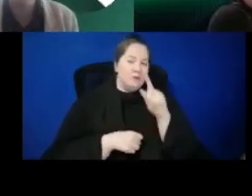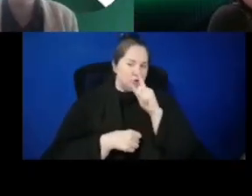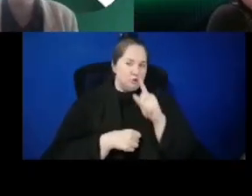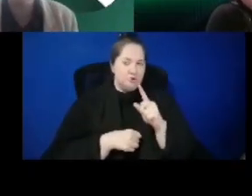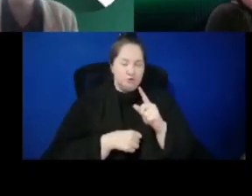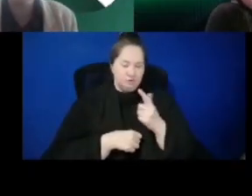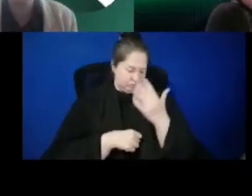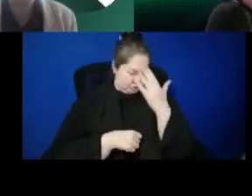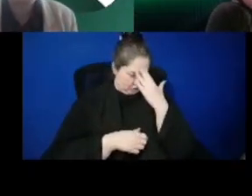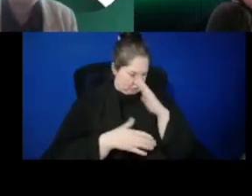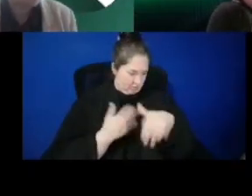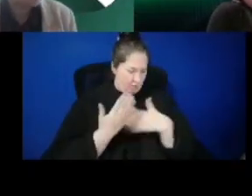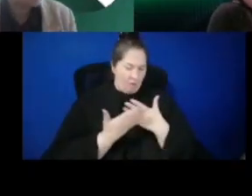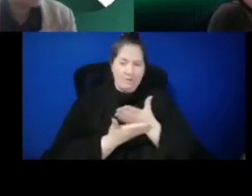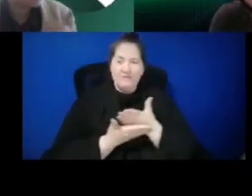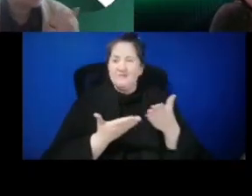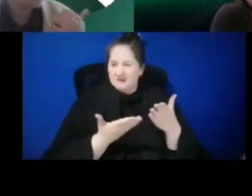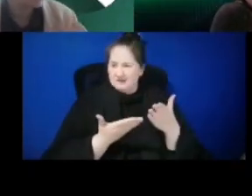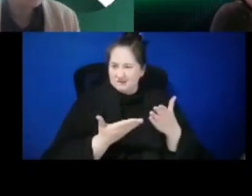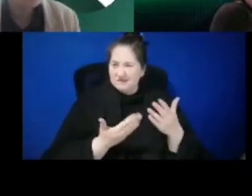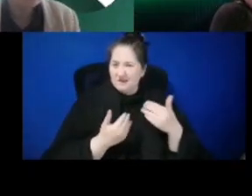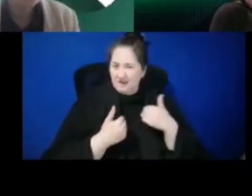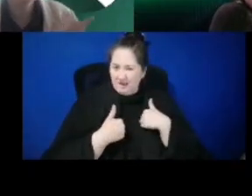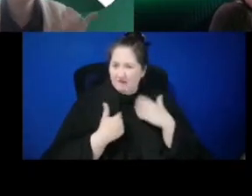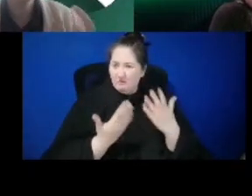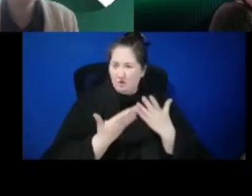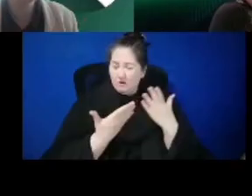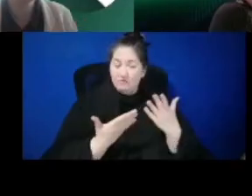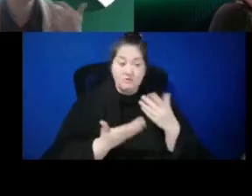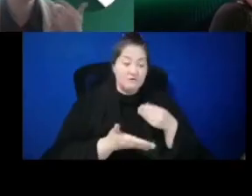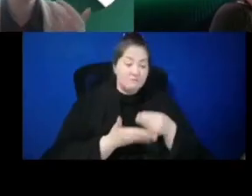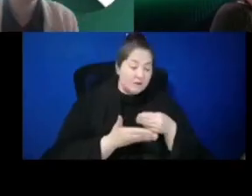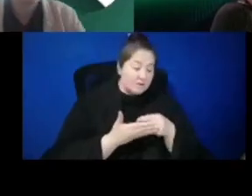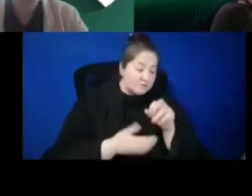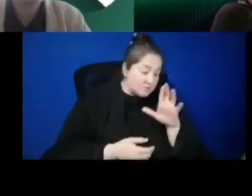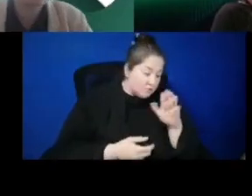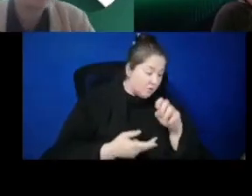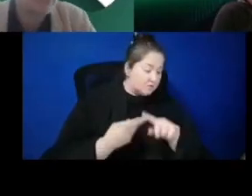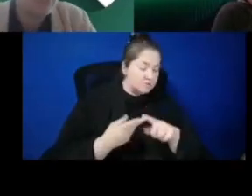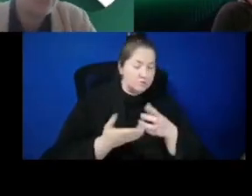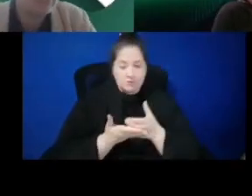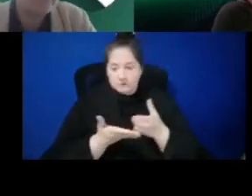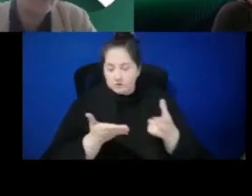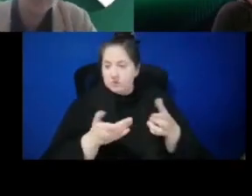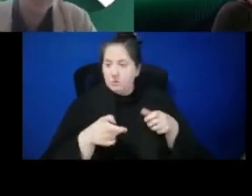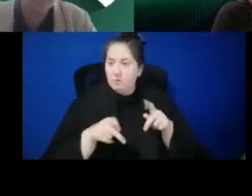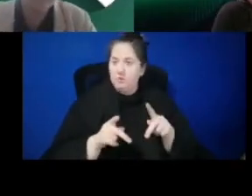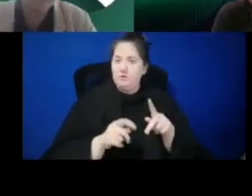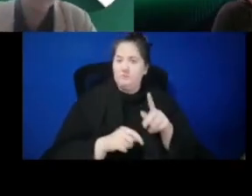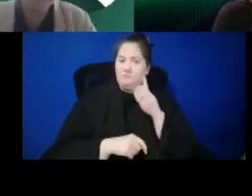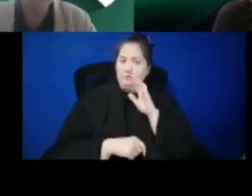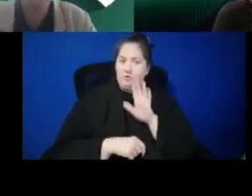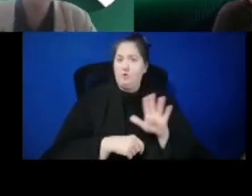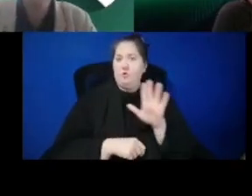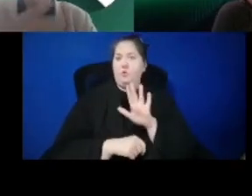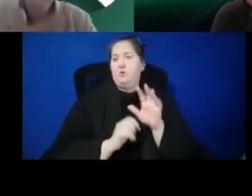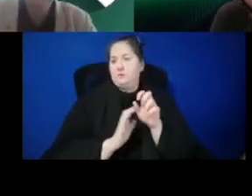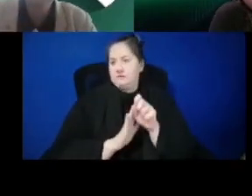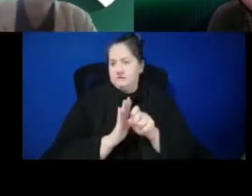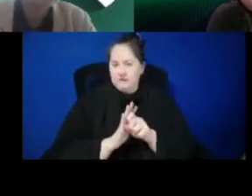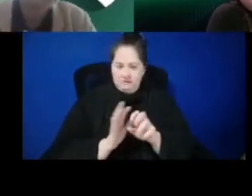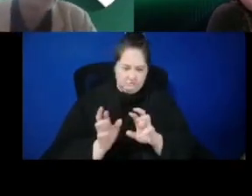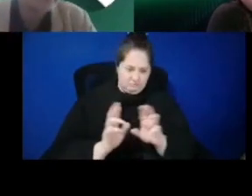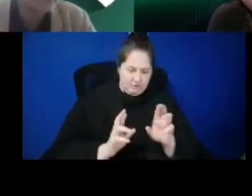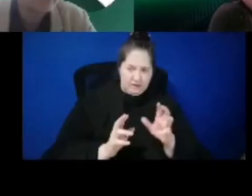versed on what all of those funding sources, those resources, those opportunities are for that job seeker sitting in front